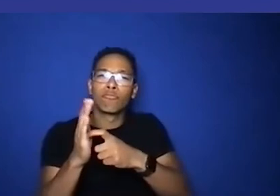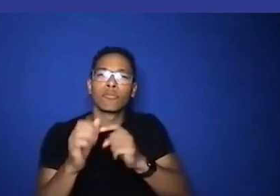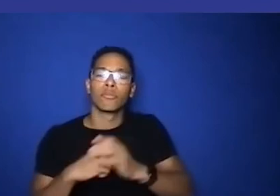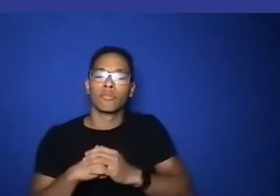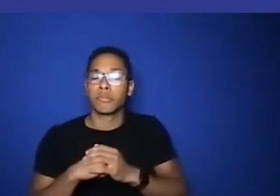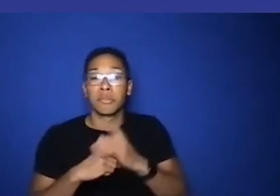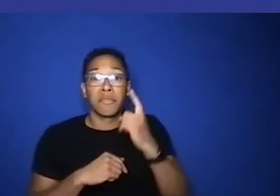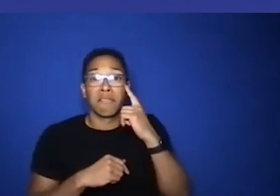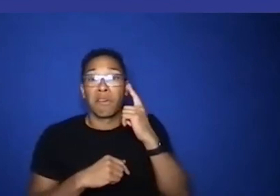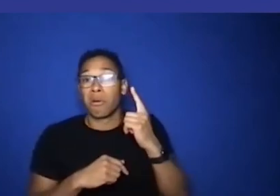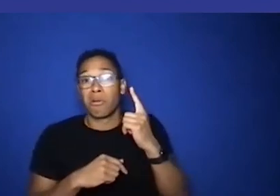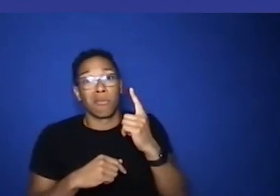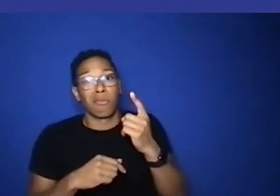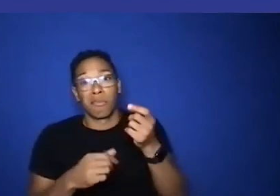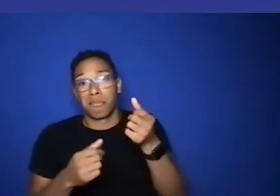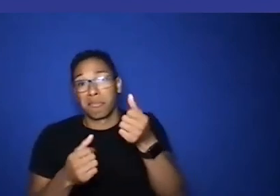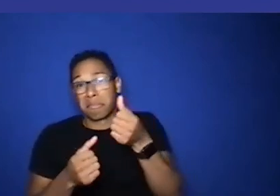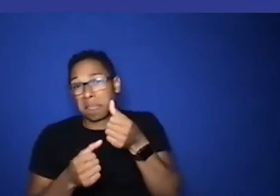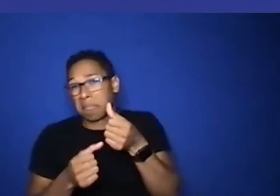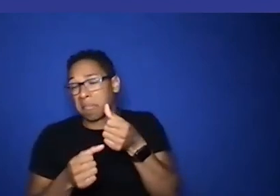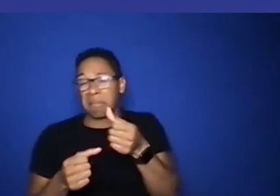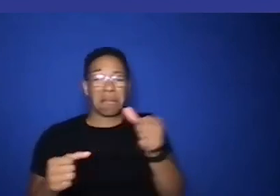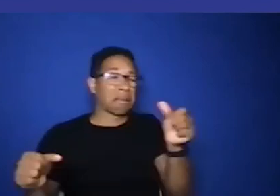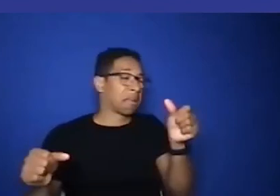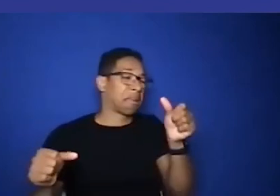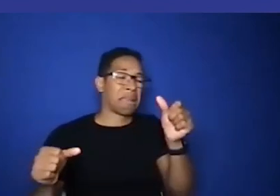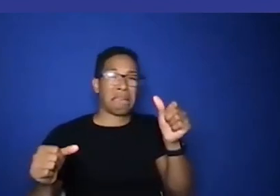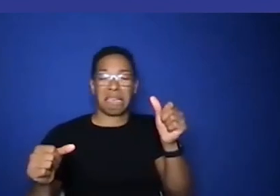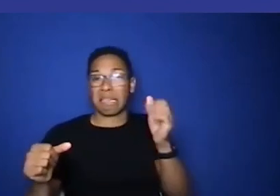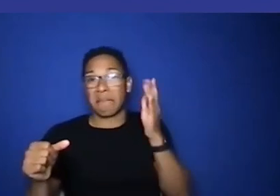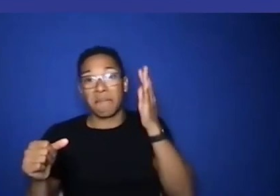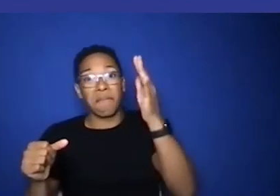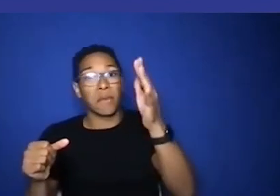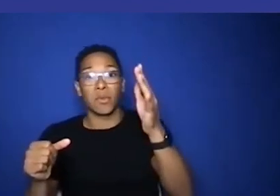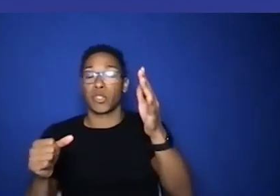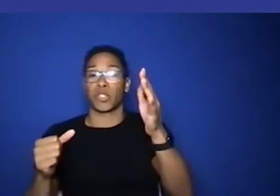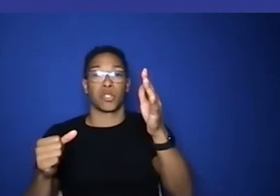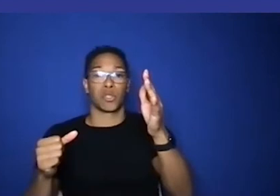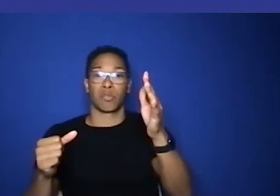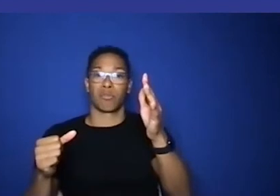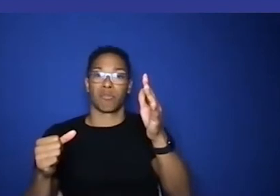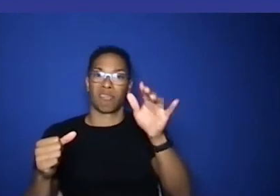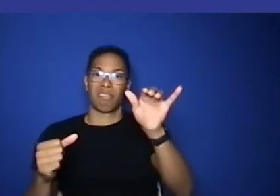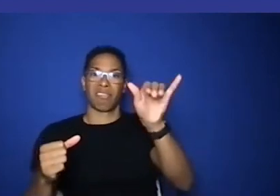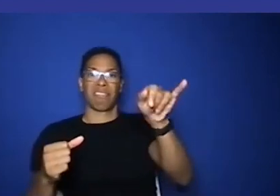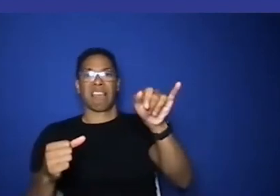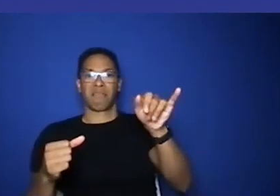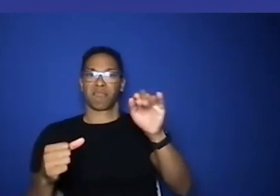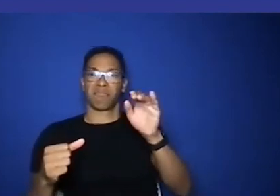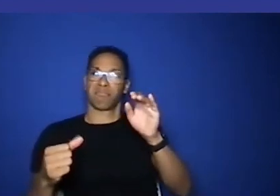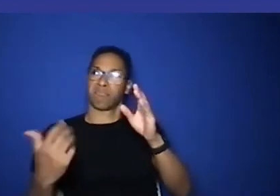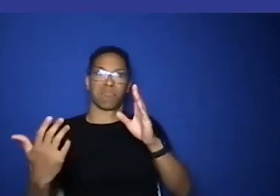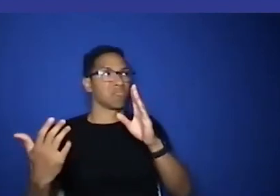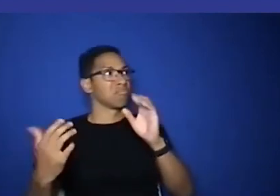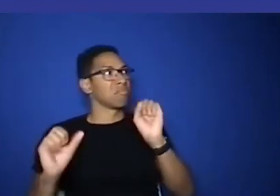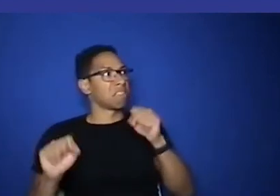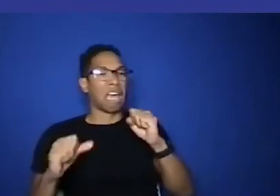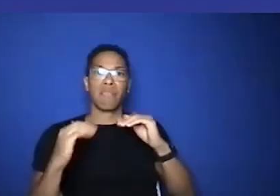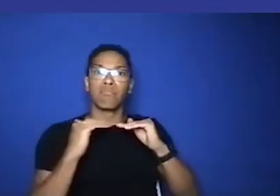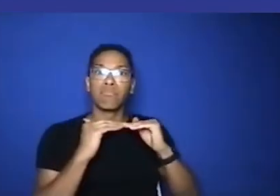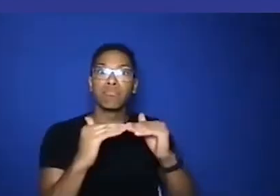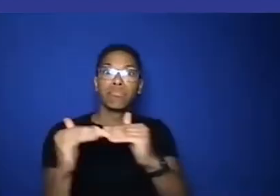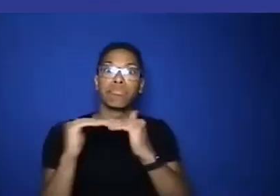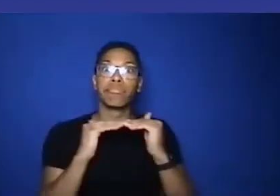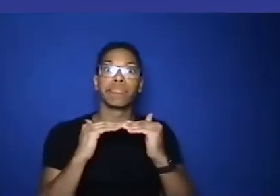any kind of future that is equitable and it is and that can